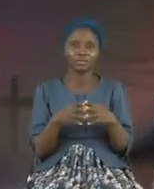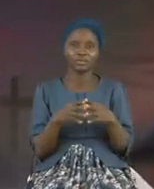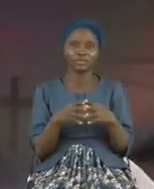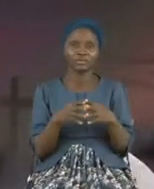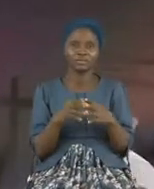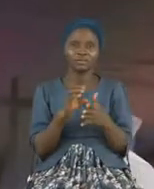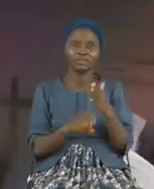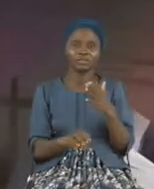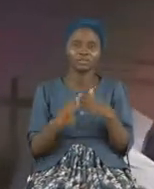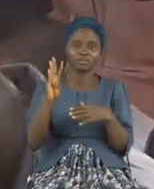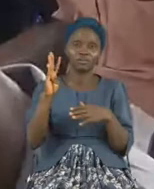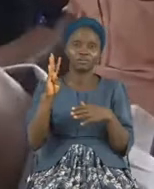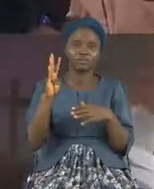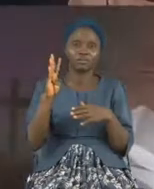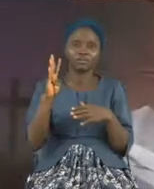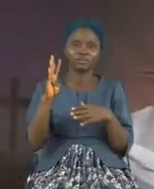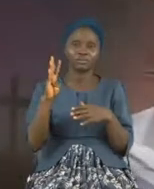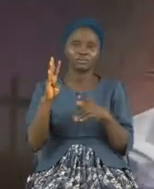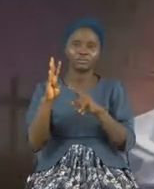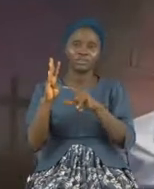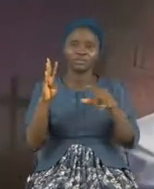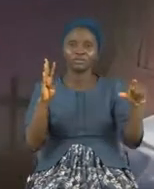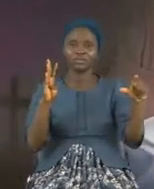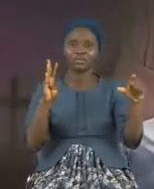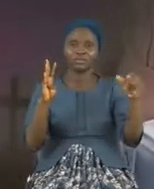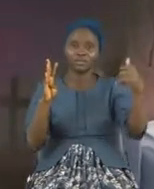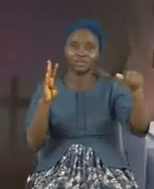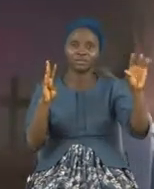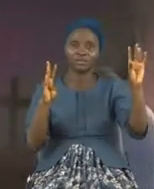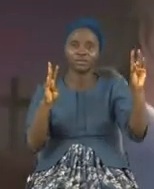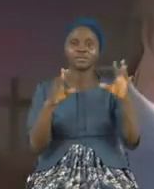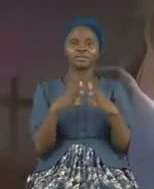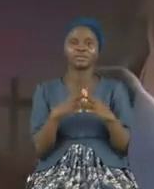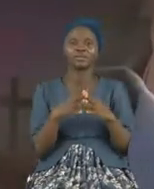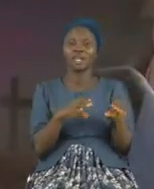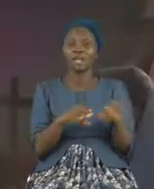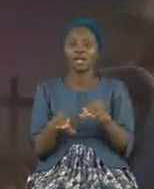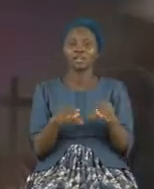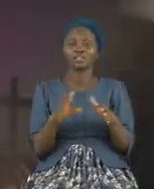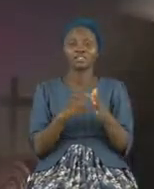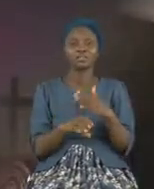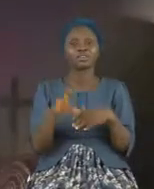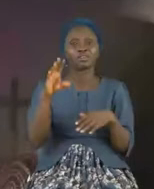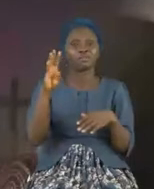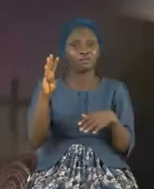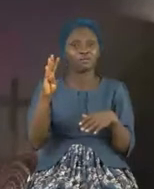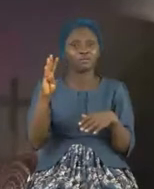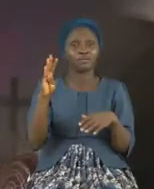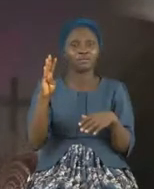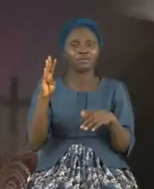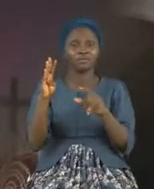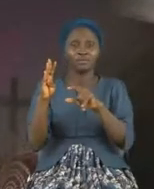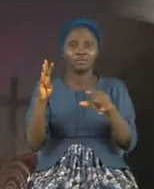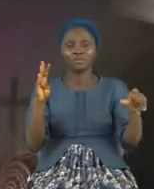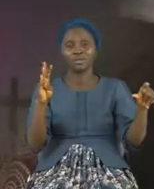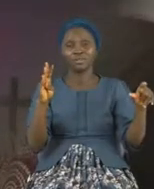4. We're reading from verse 17. Acts chapter 4. Reading from